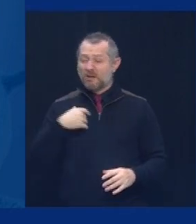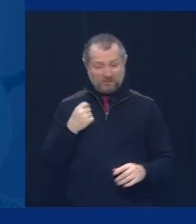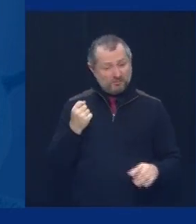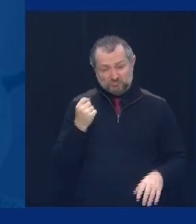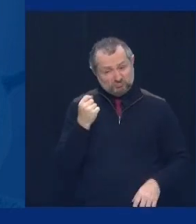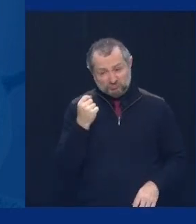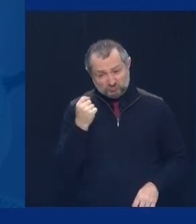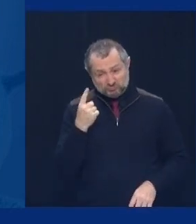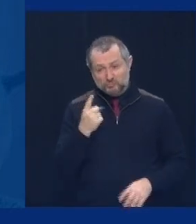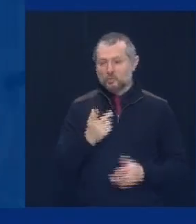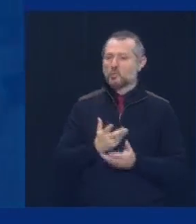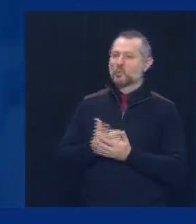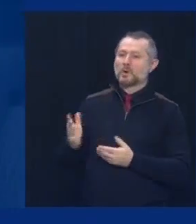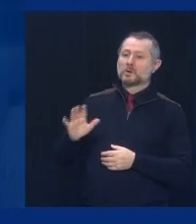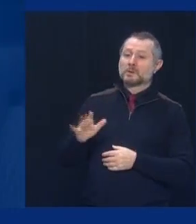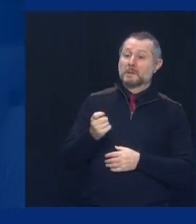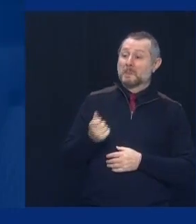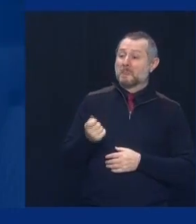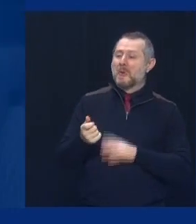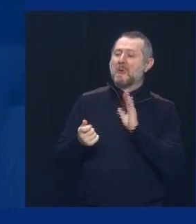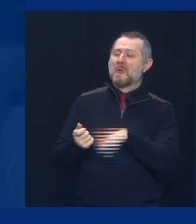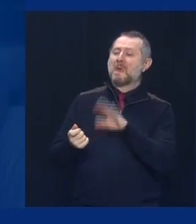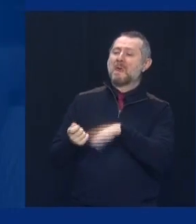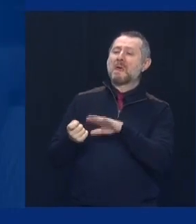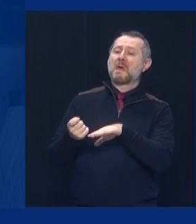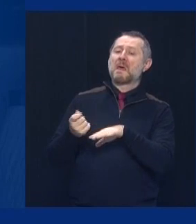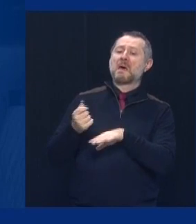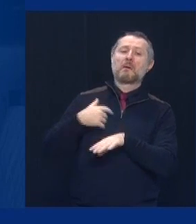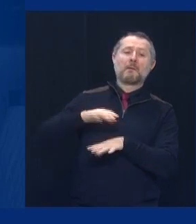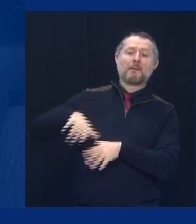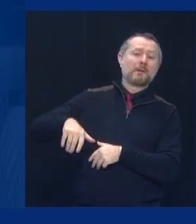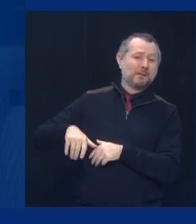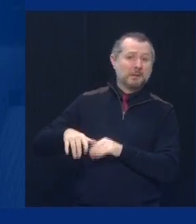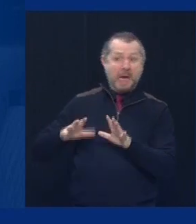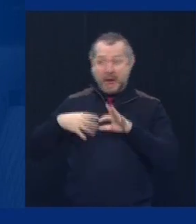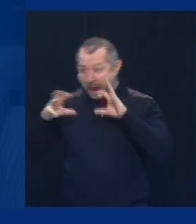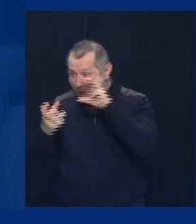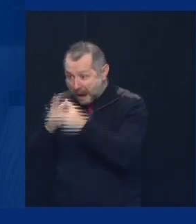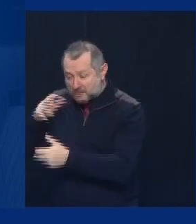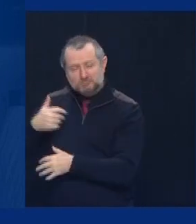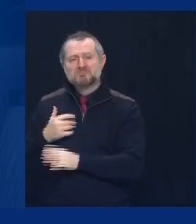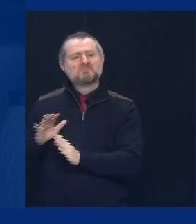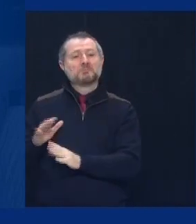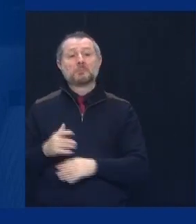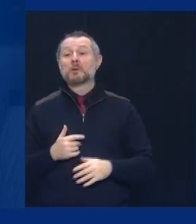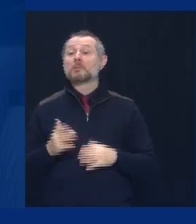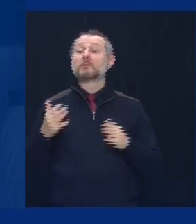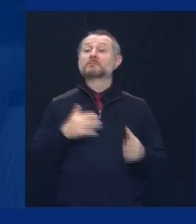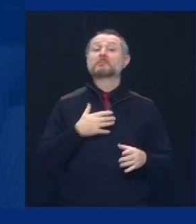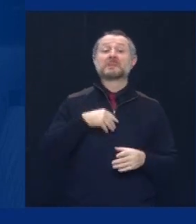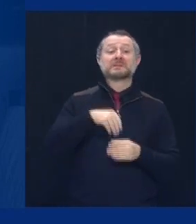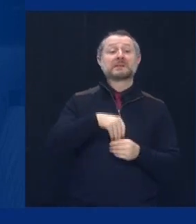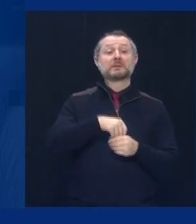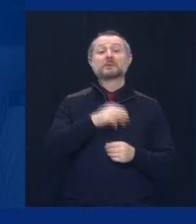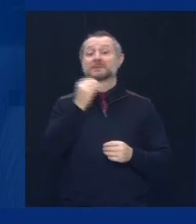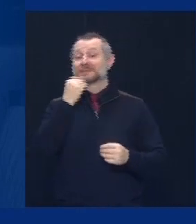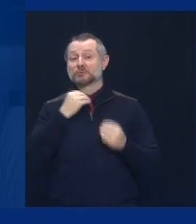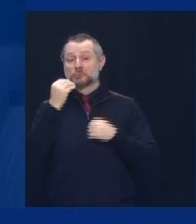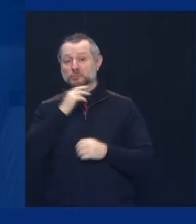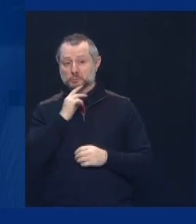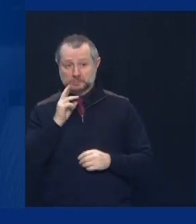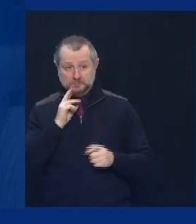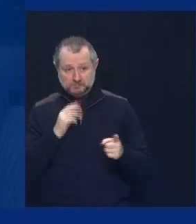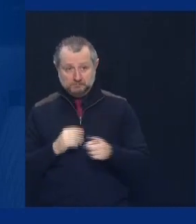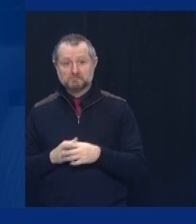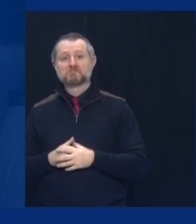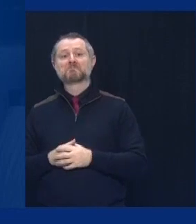waste time on areas that are not generators, right? Indoor dining, which many